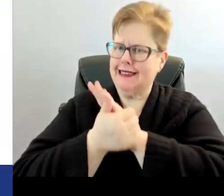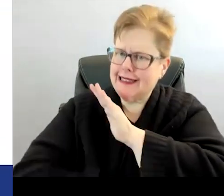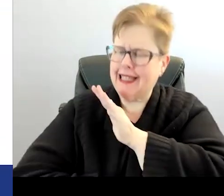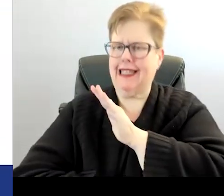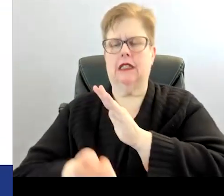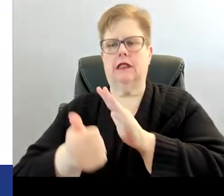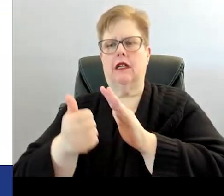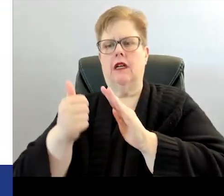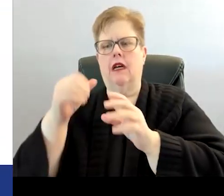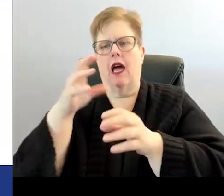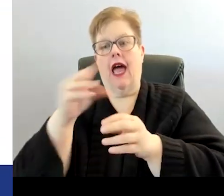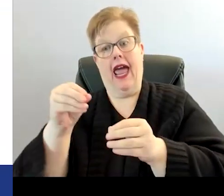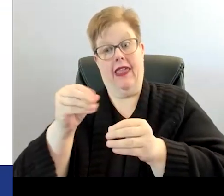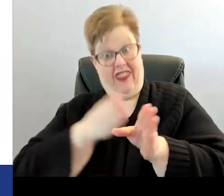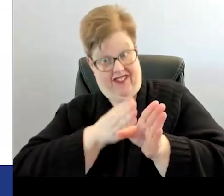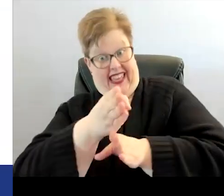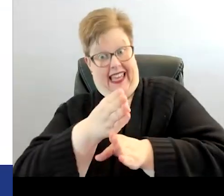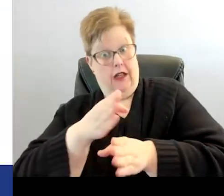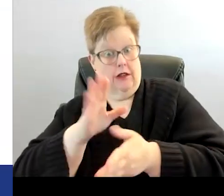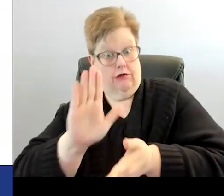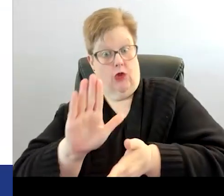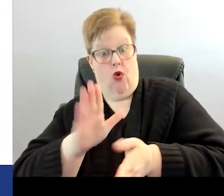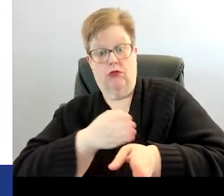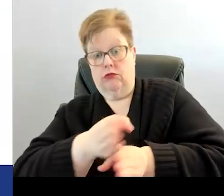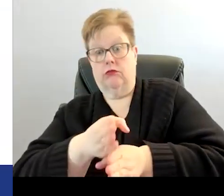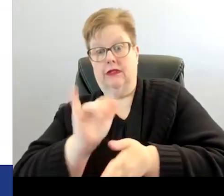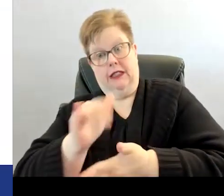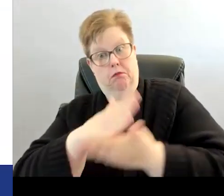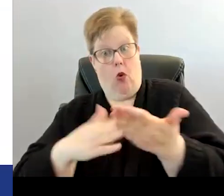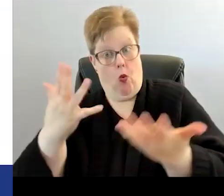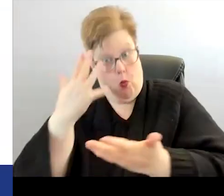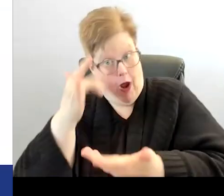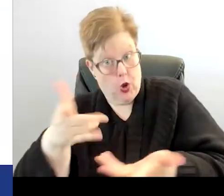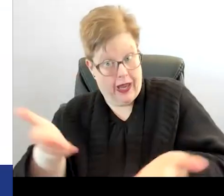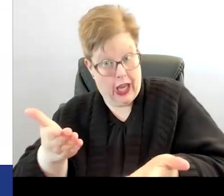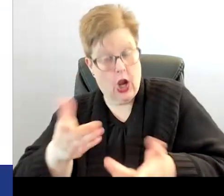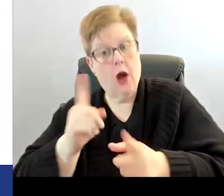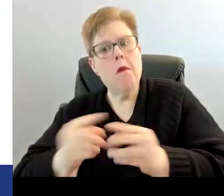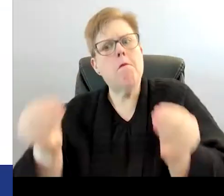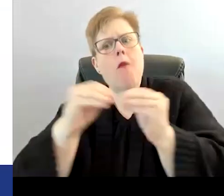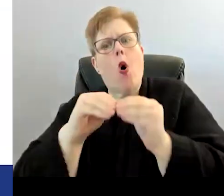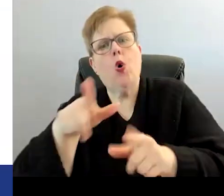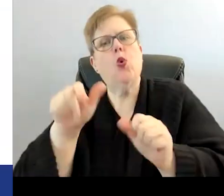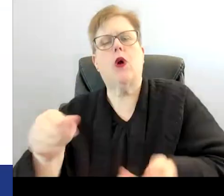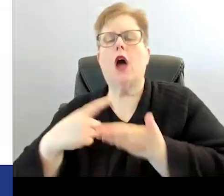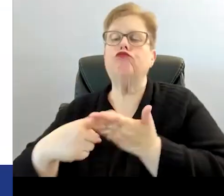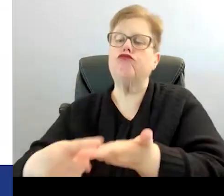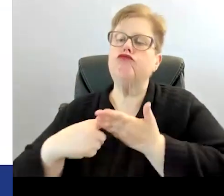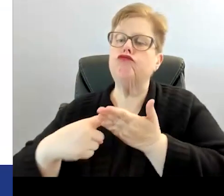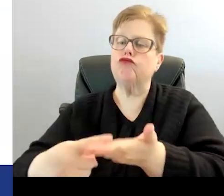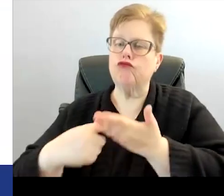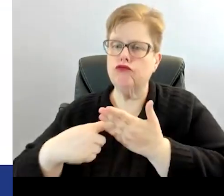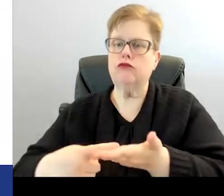or the field you're moving into, if that's part of why you're here. And beyond that, that you can talk about those two things